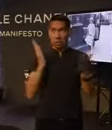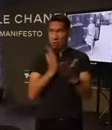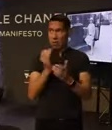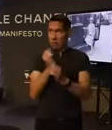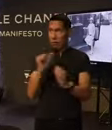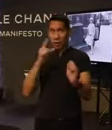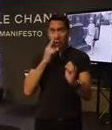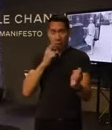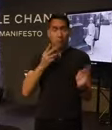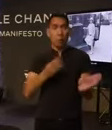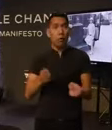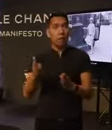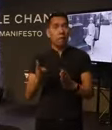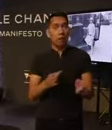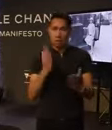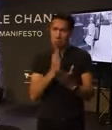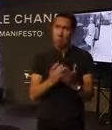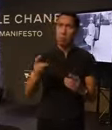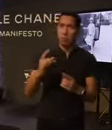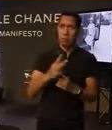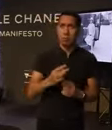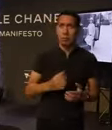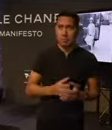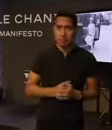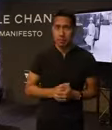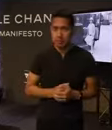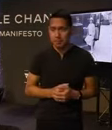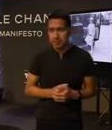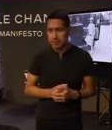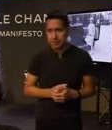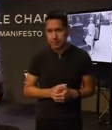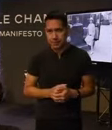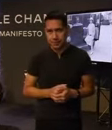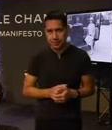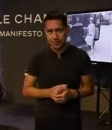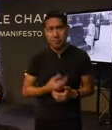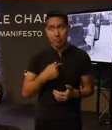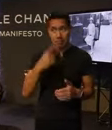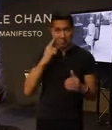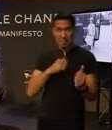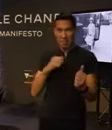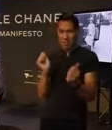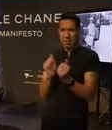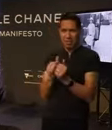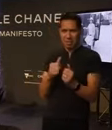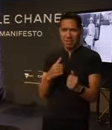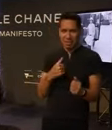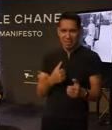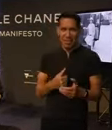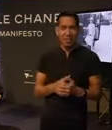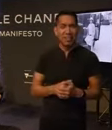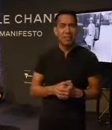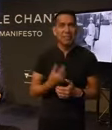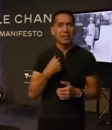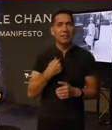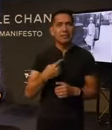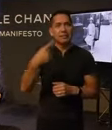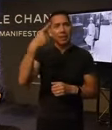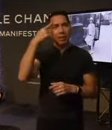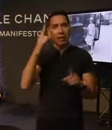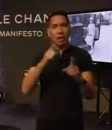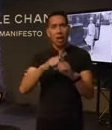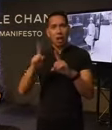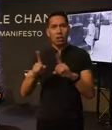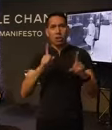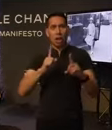of movement, which is really important. Yes, I think so too. When we look at the slide